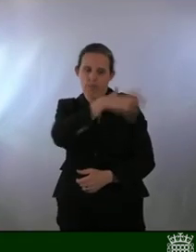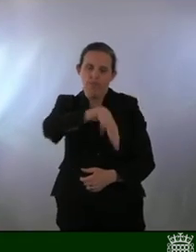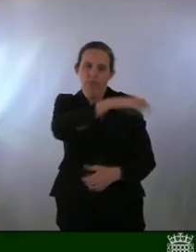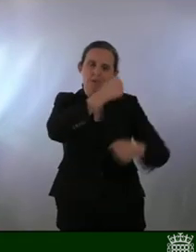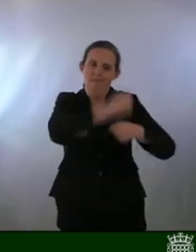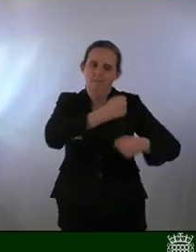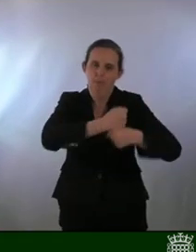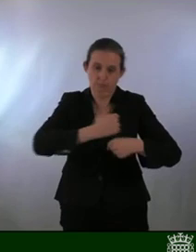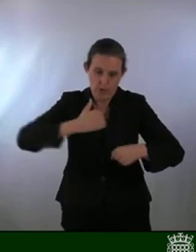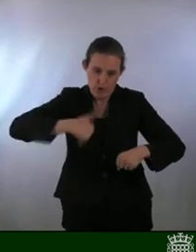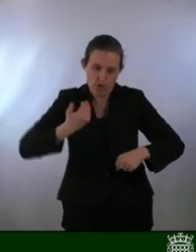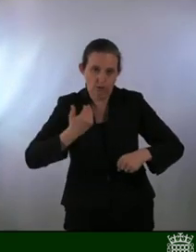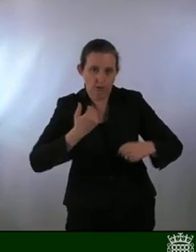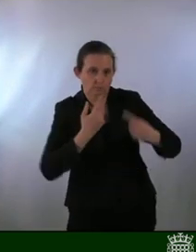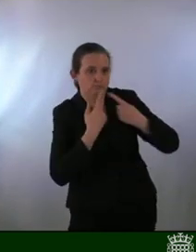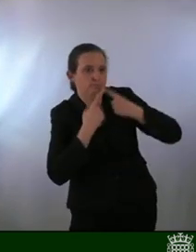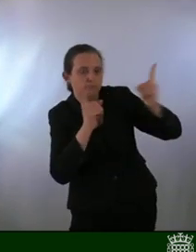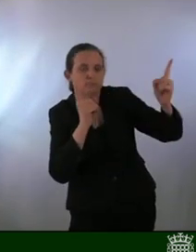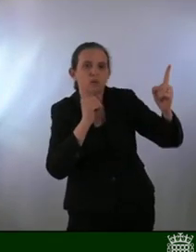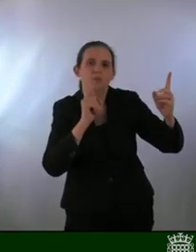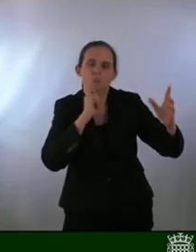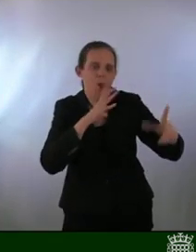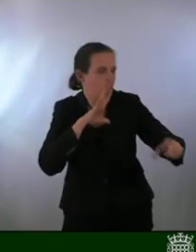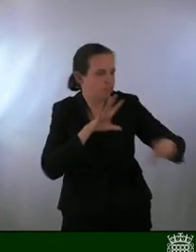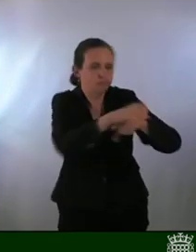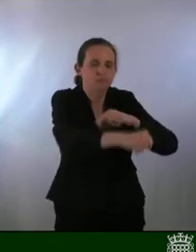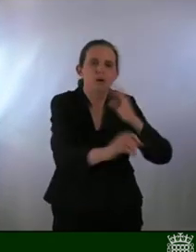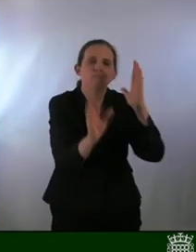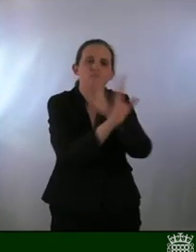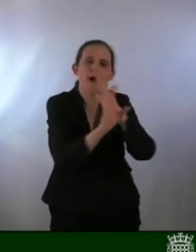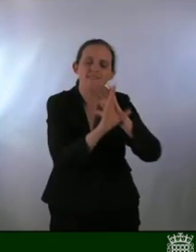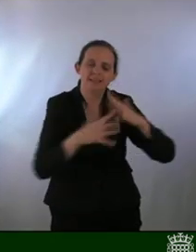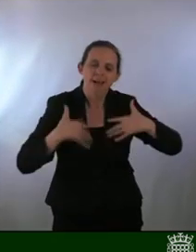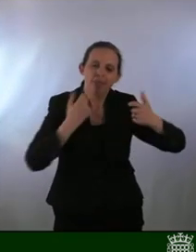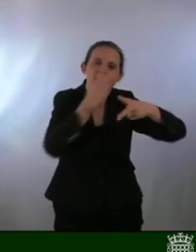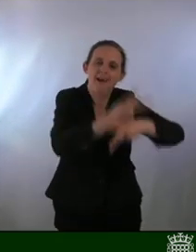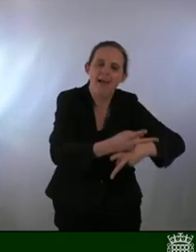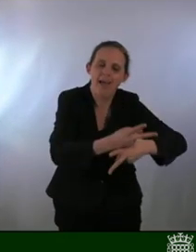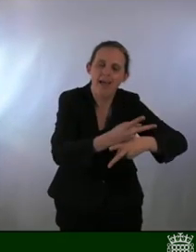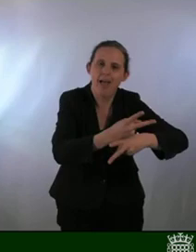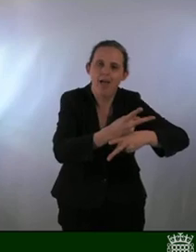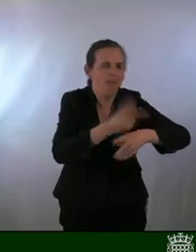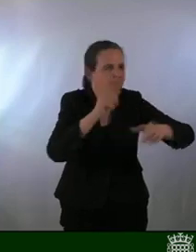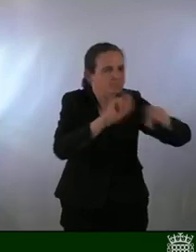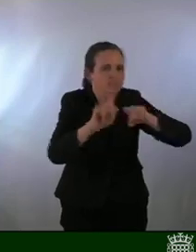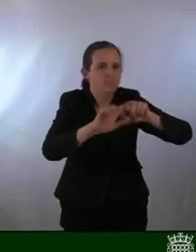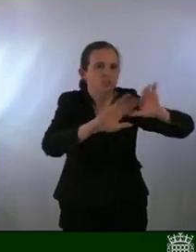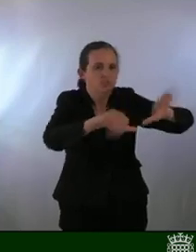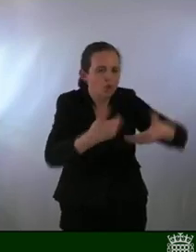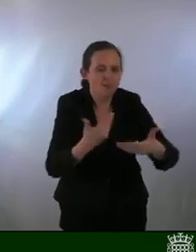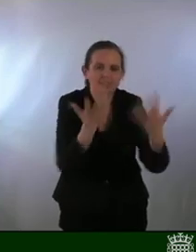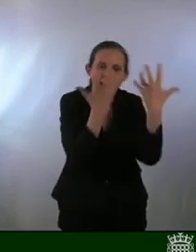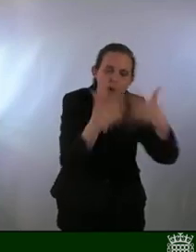sweeping measures to take over private healthcare and requisite services like